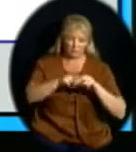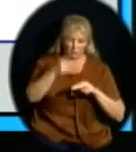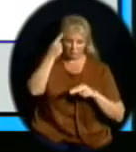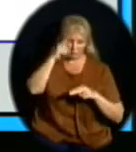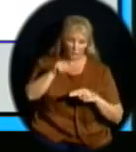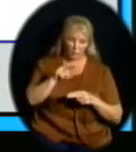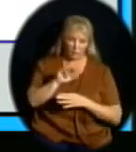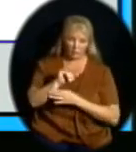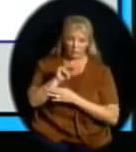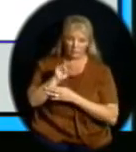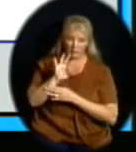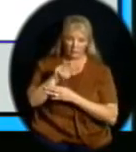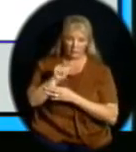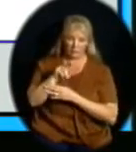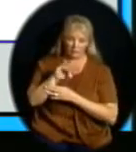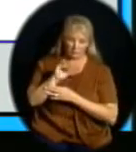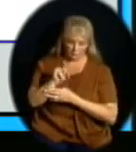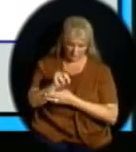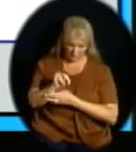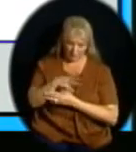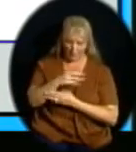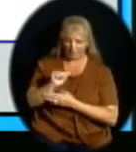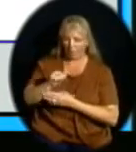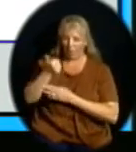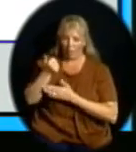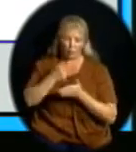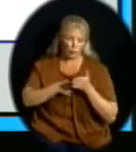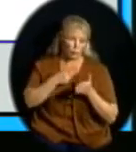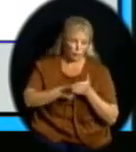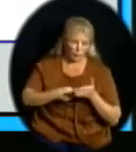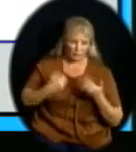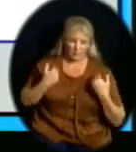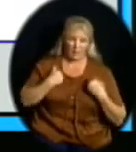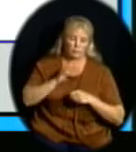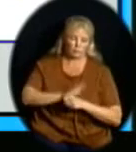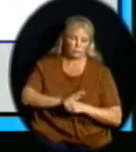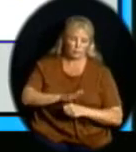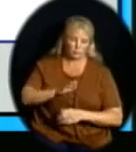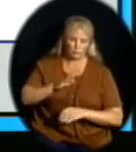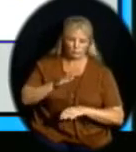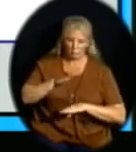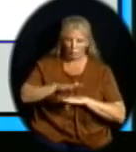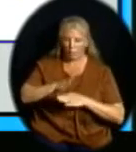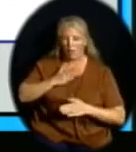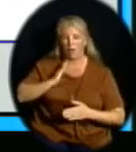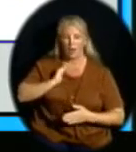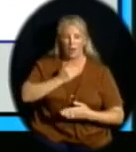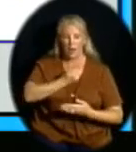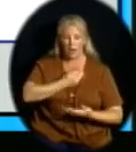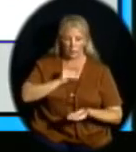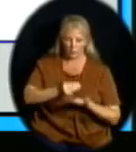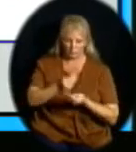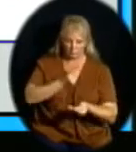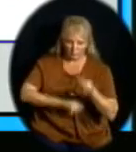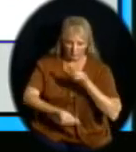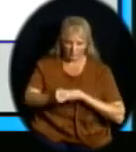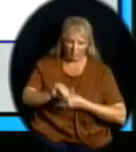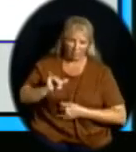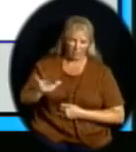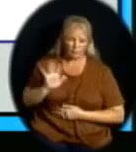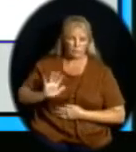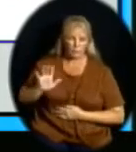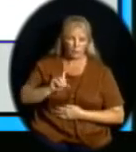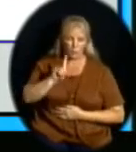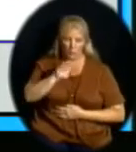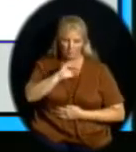cost pressures on our budgets, is about 1.1%. If you look at that real quickly, it